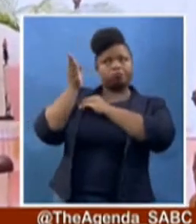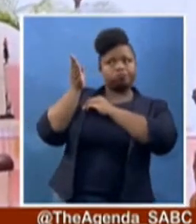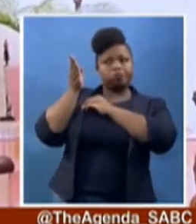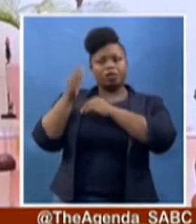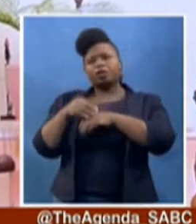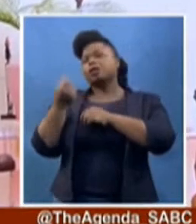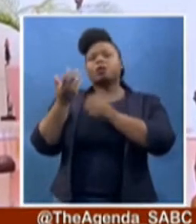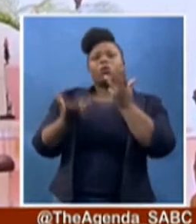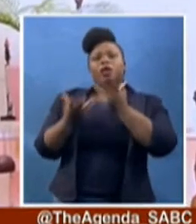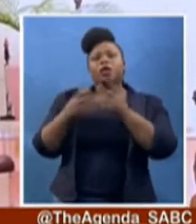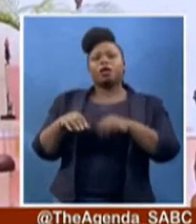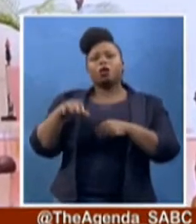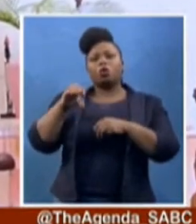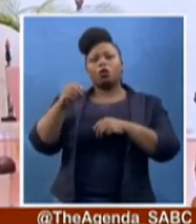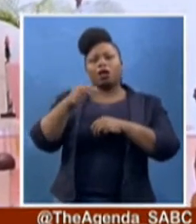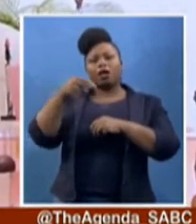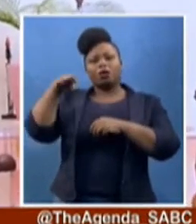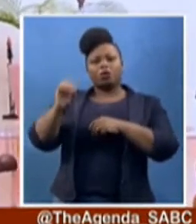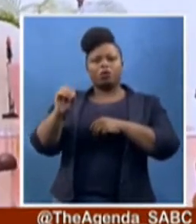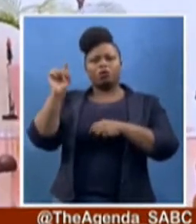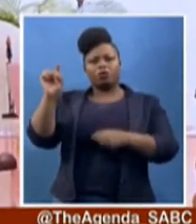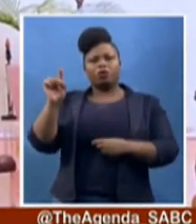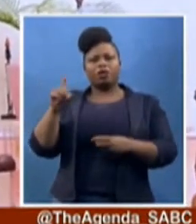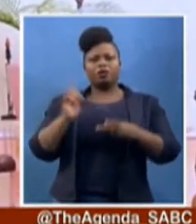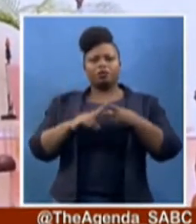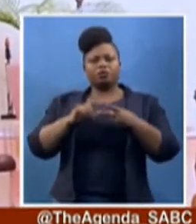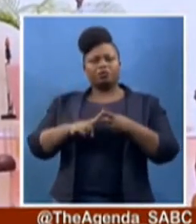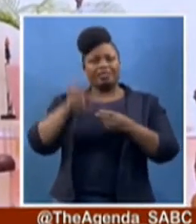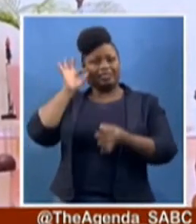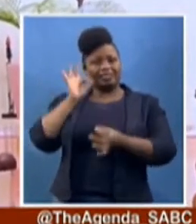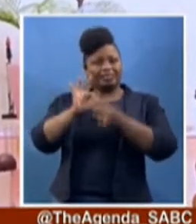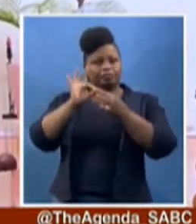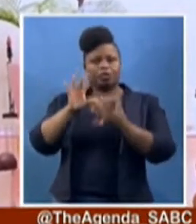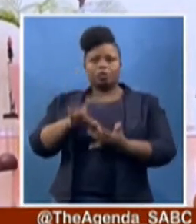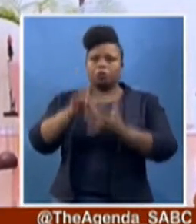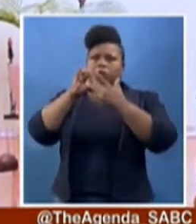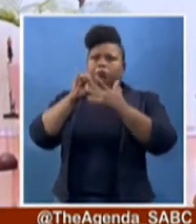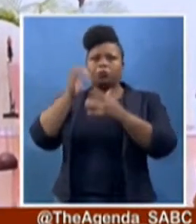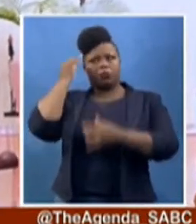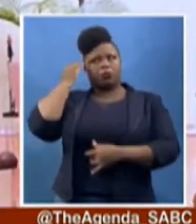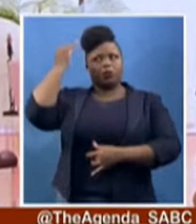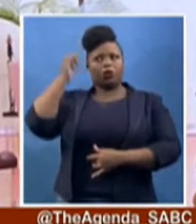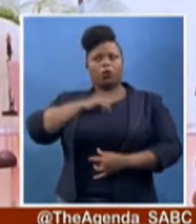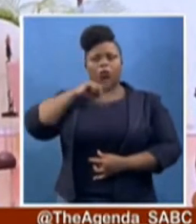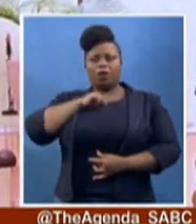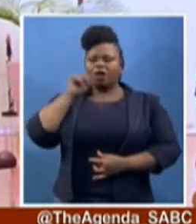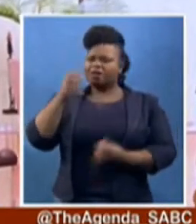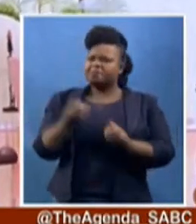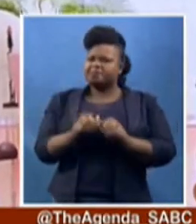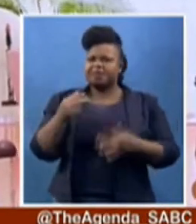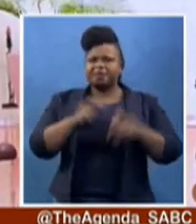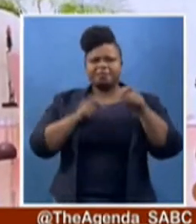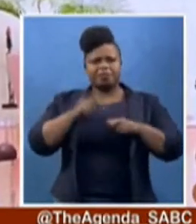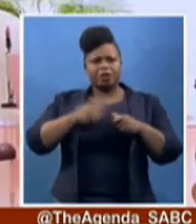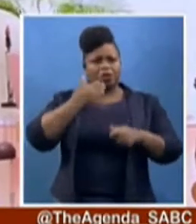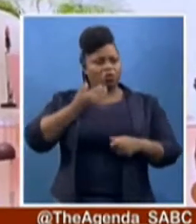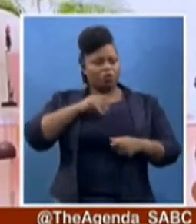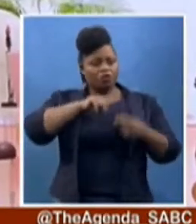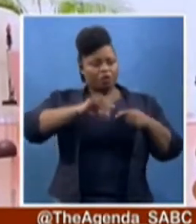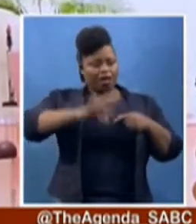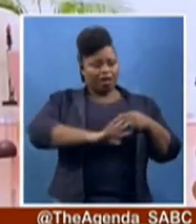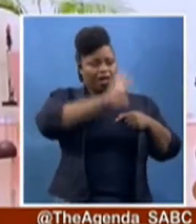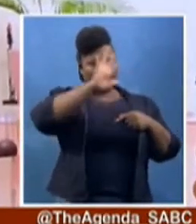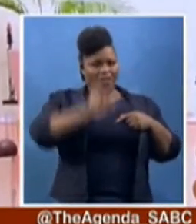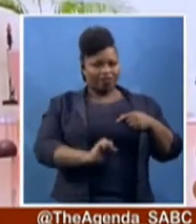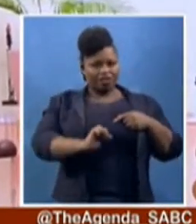an especially audacious imagining because most people of African descent in 1856 were enslaved in